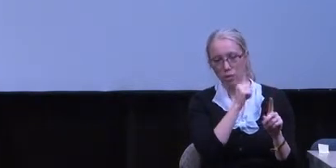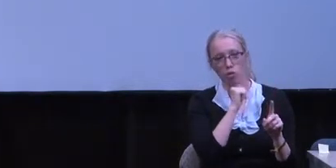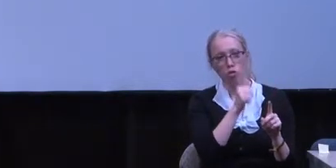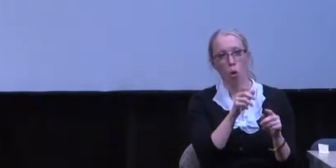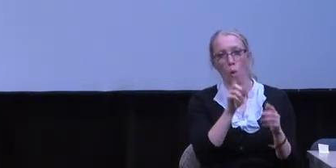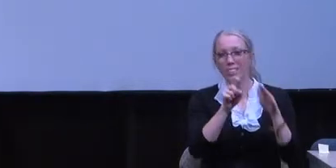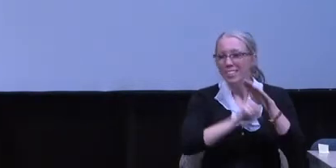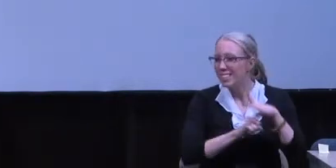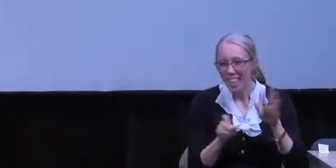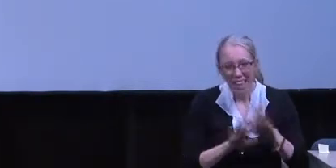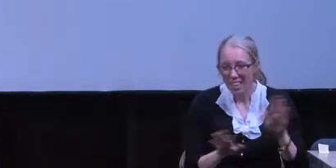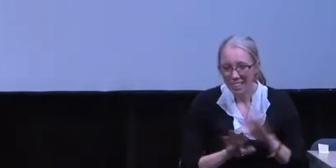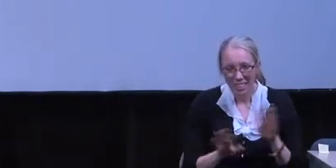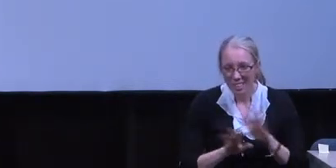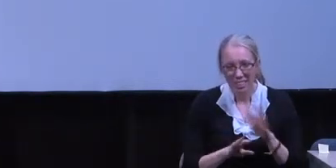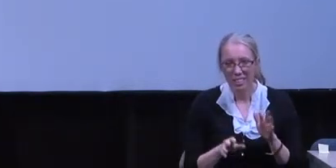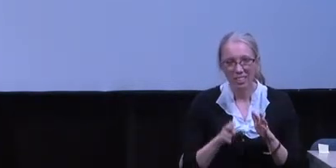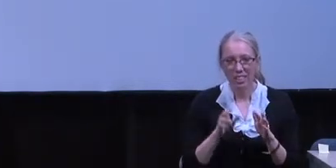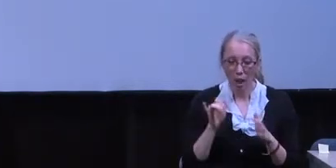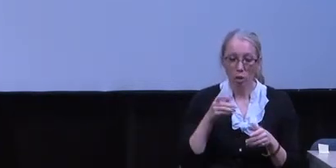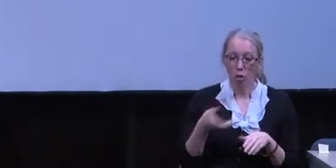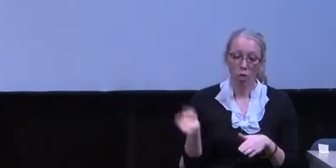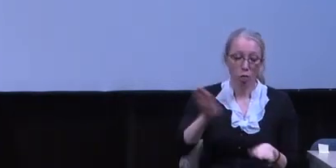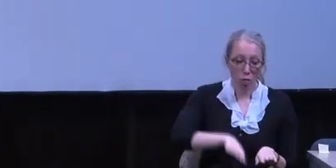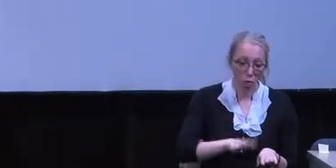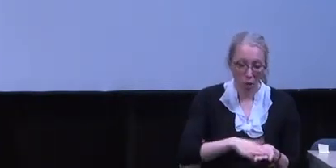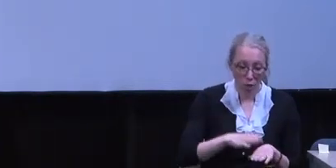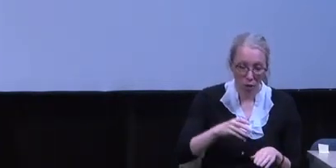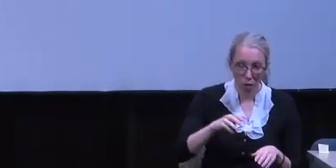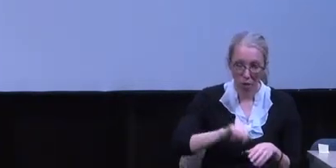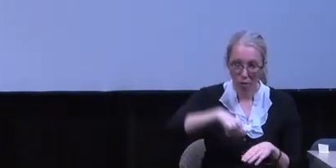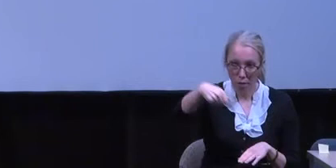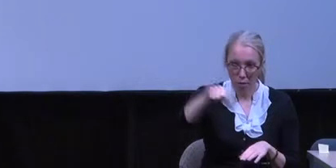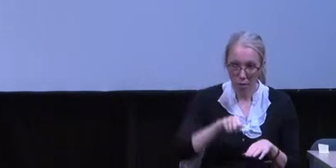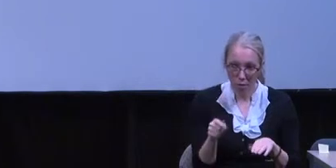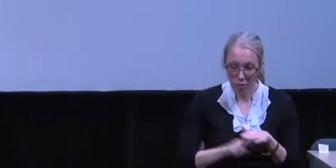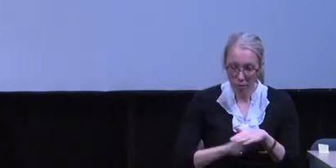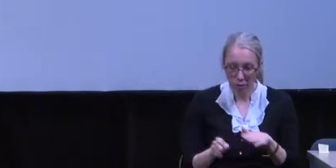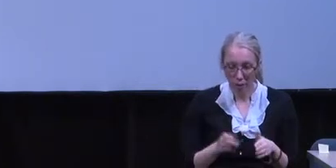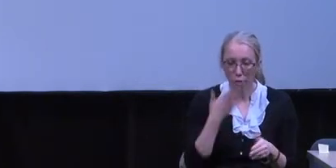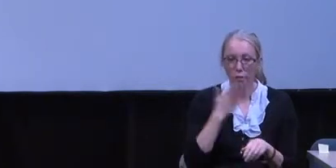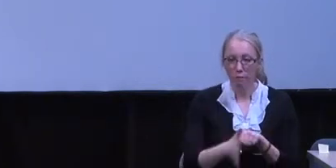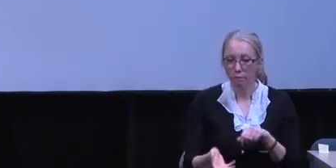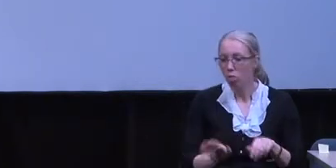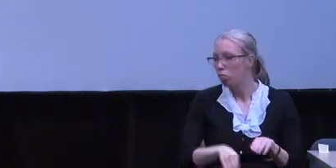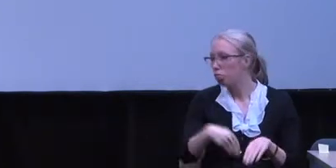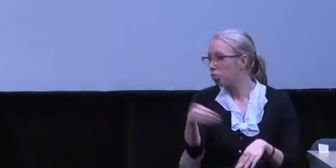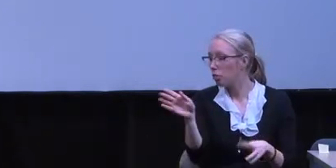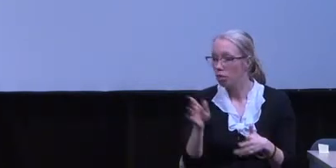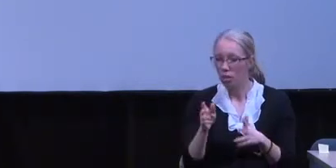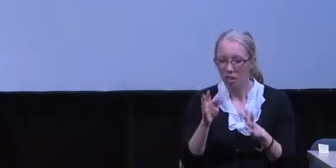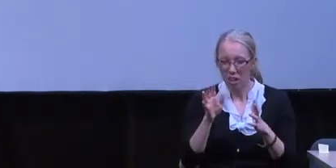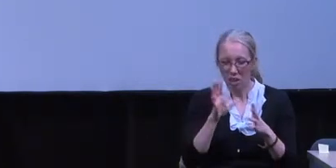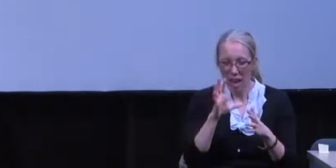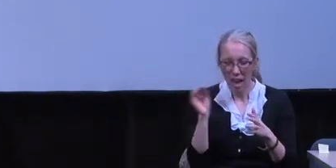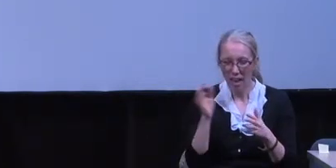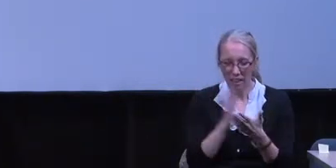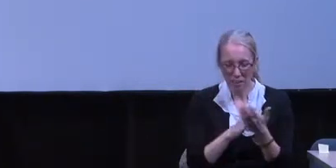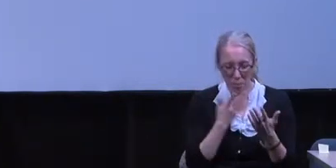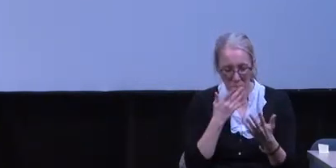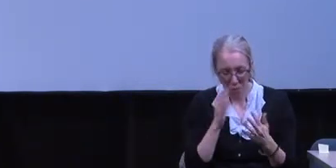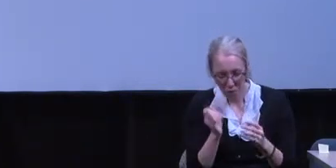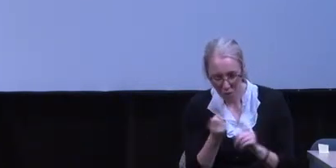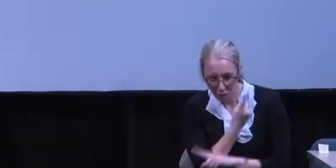a scan, a rough scan, where you kind of have like the binding in there or highlights in there